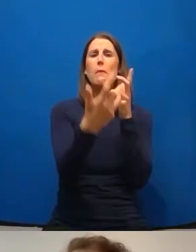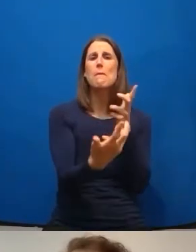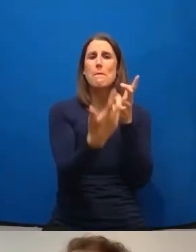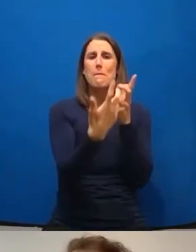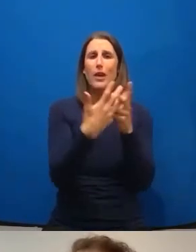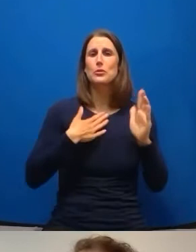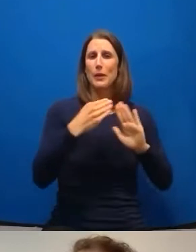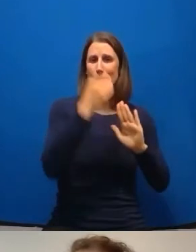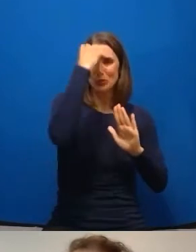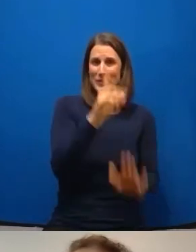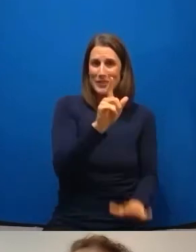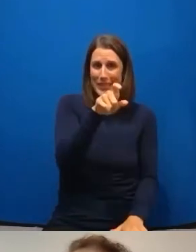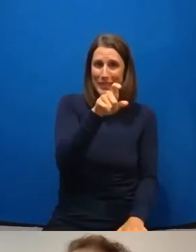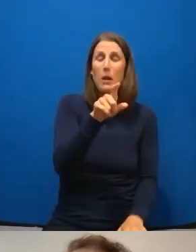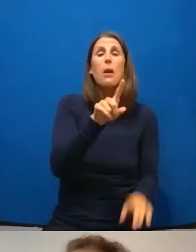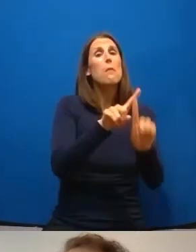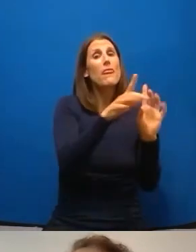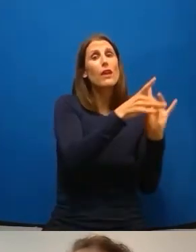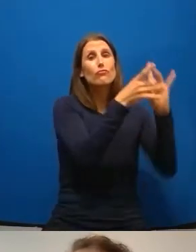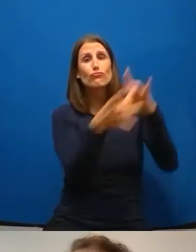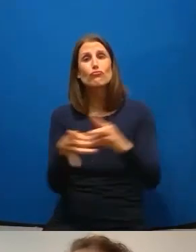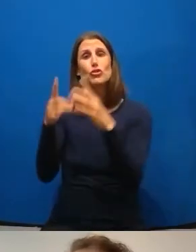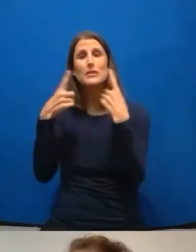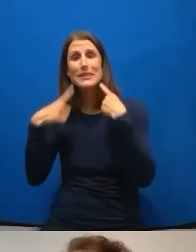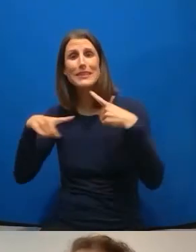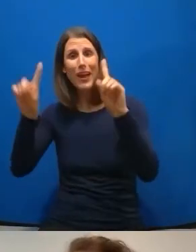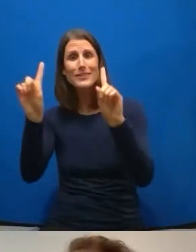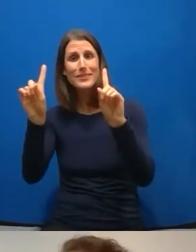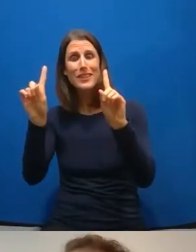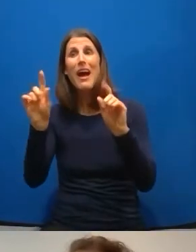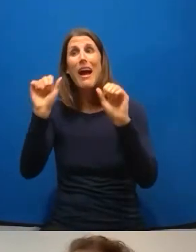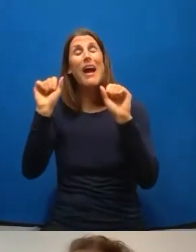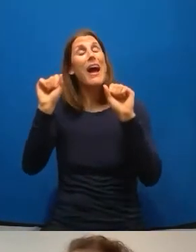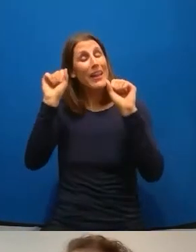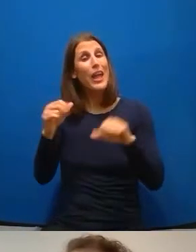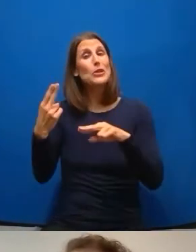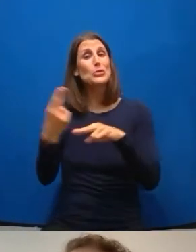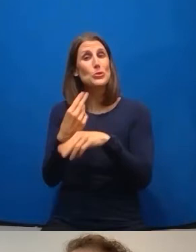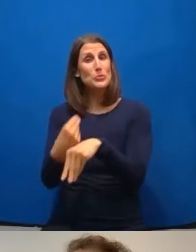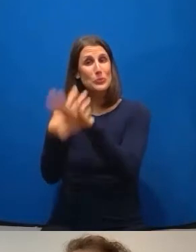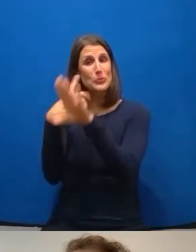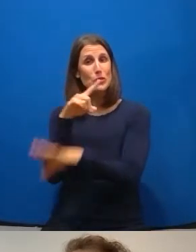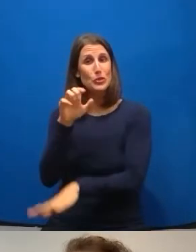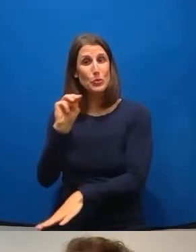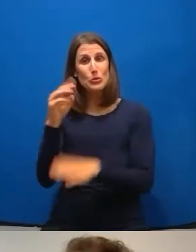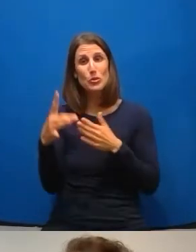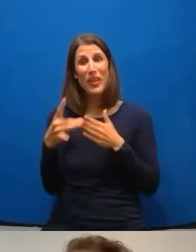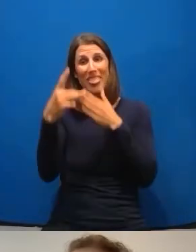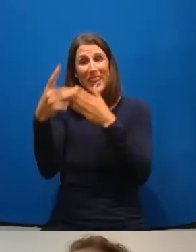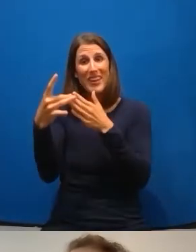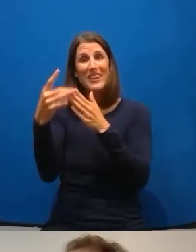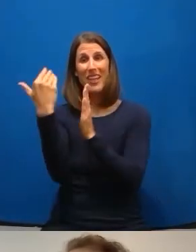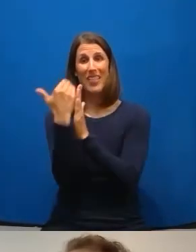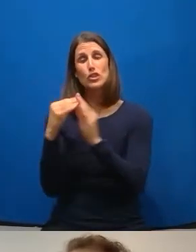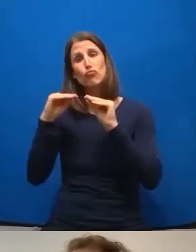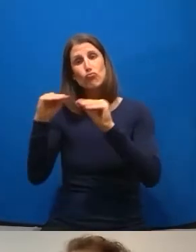ties into the success is that it's amazing to lead a Zoom lesson with my 5 students and have a successful lesson and be